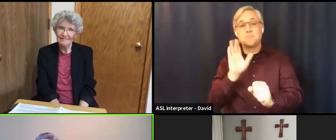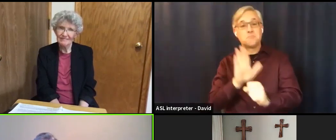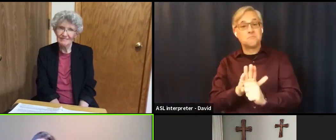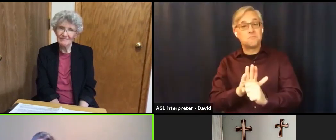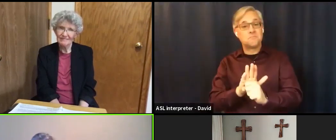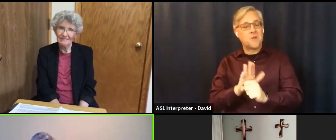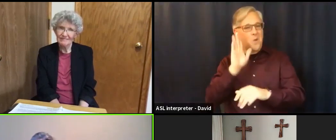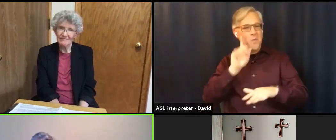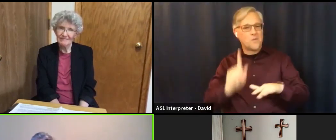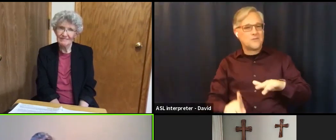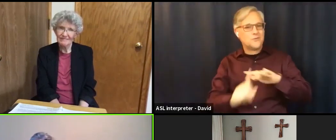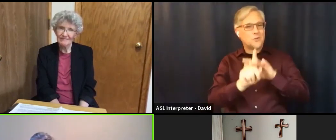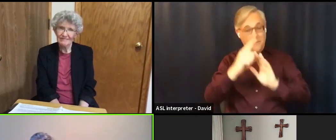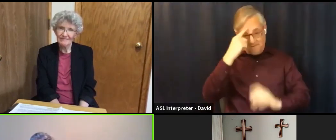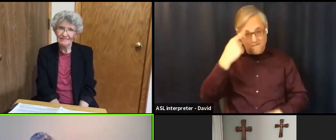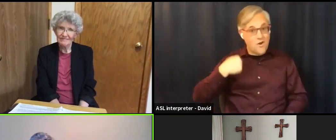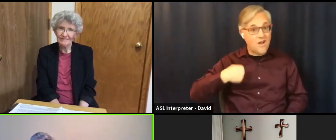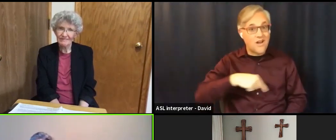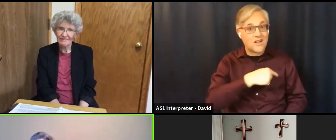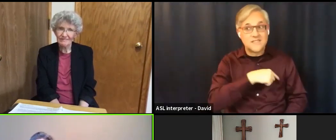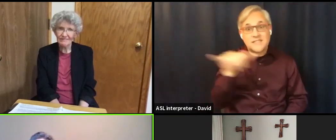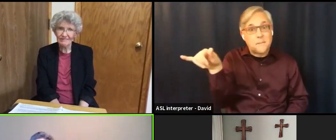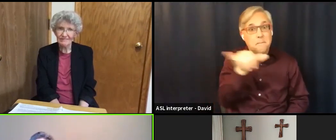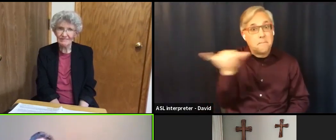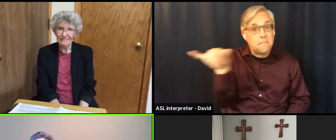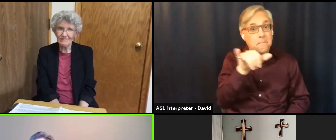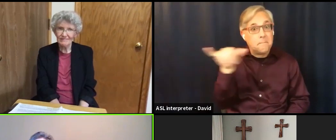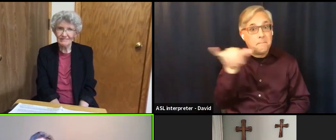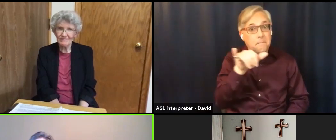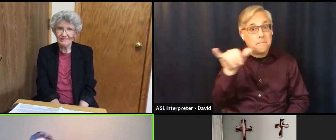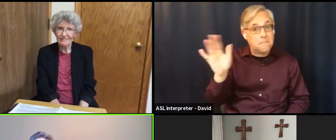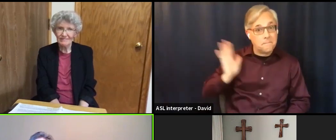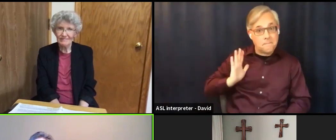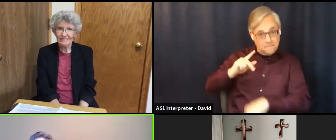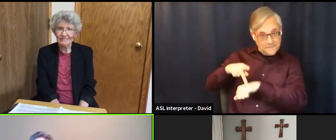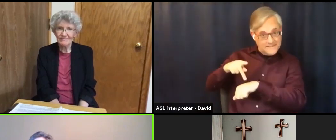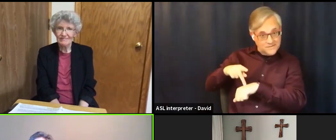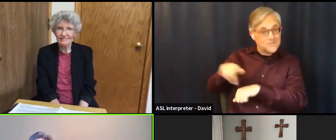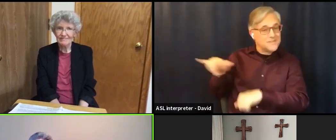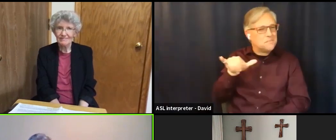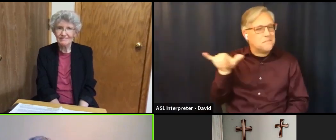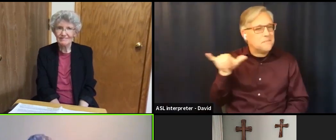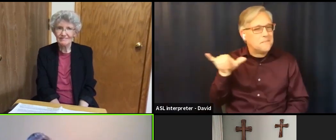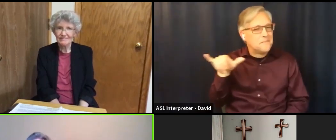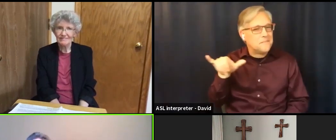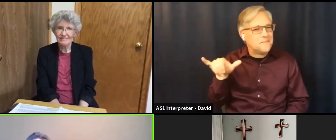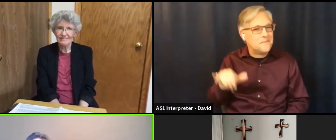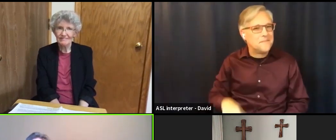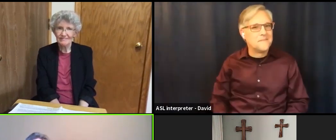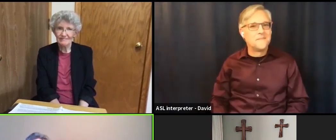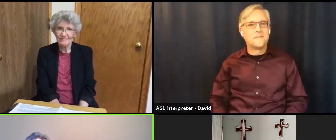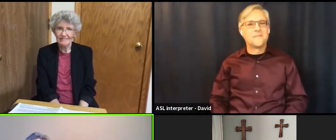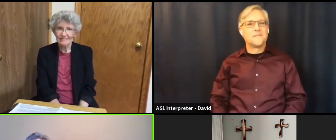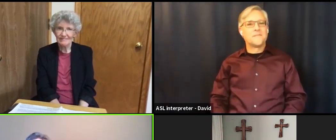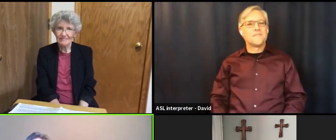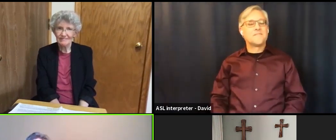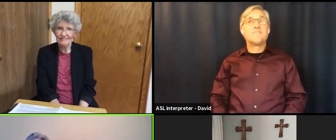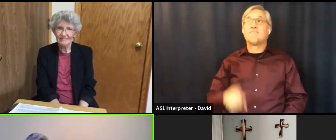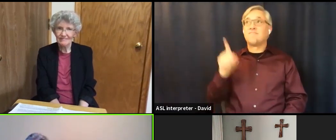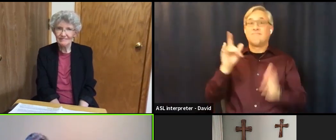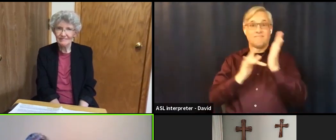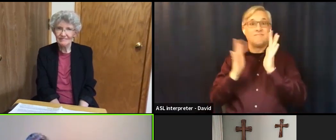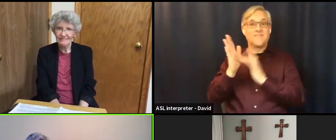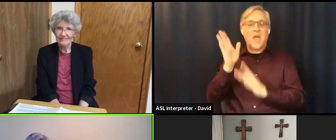this way too. persistently inviting us